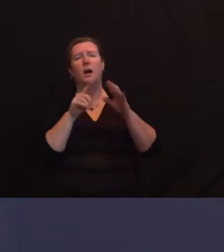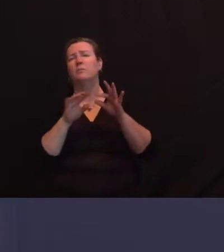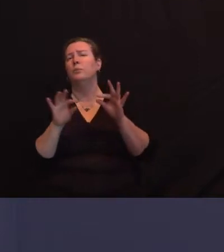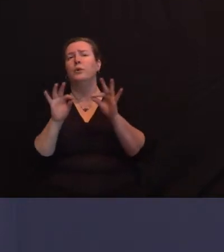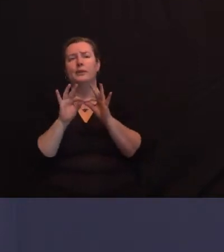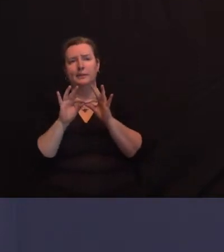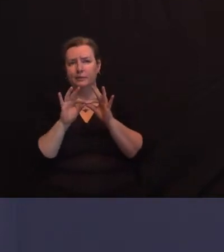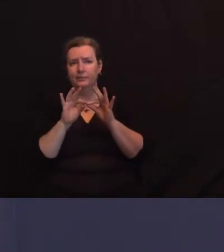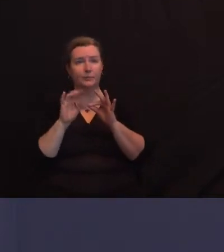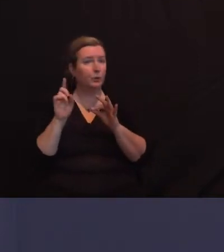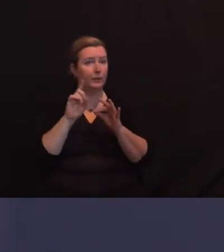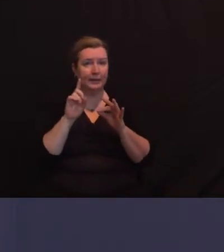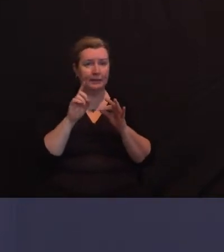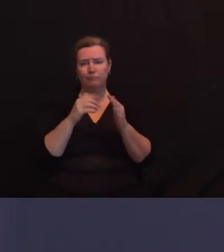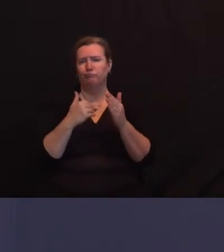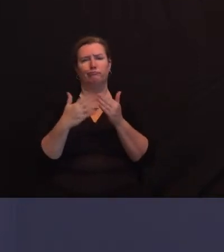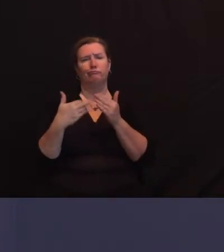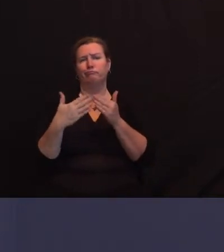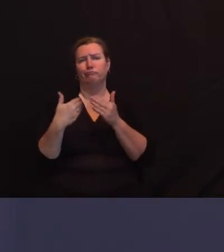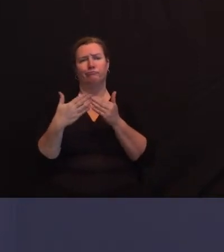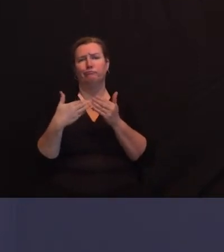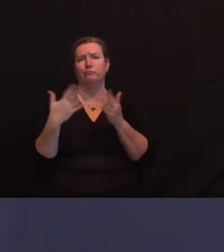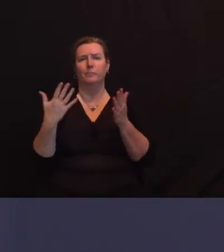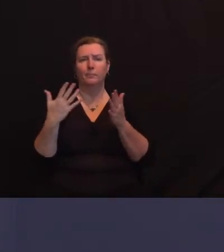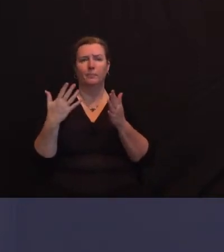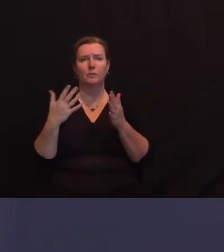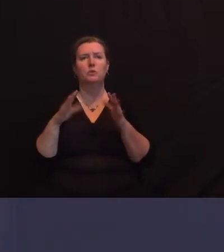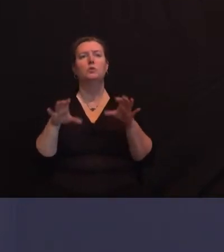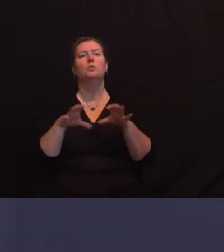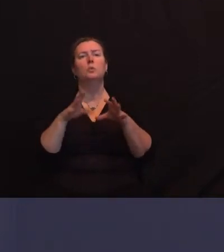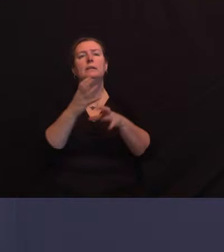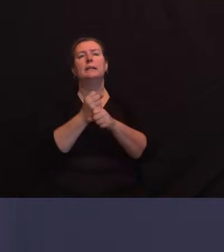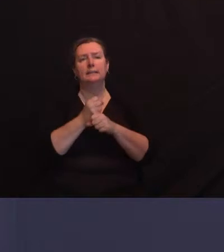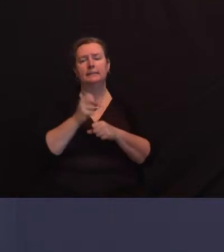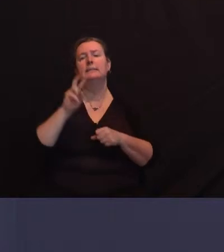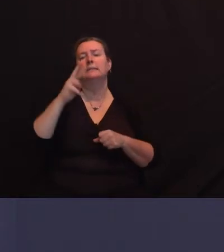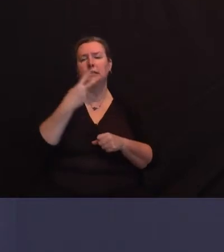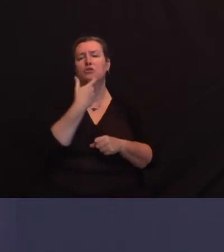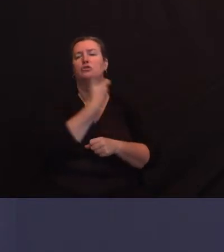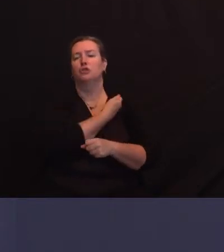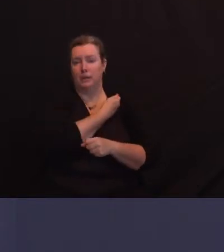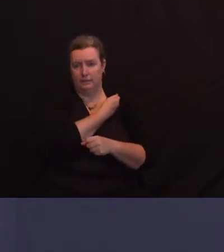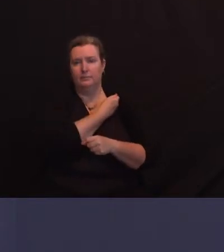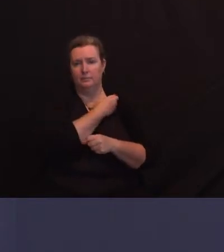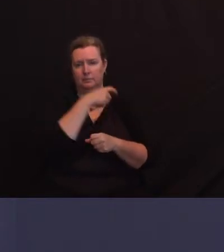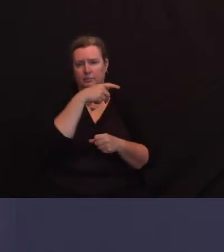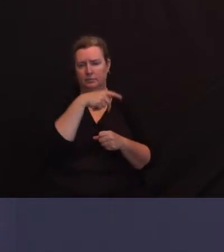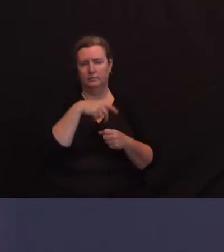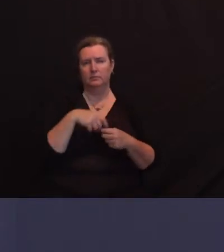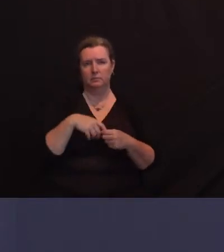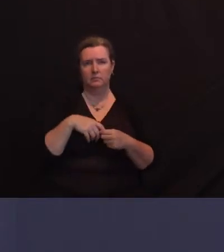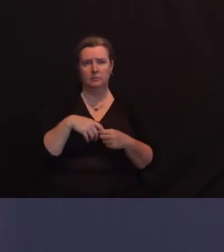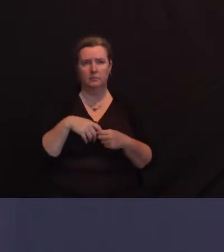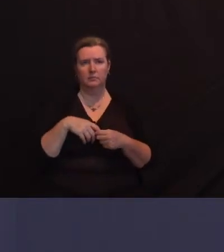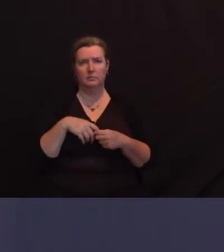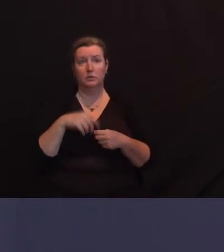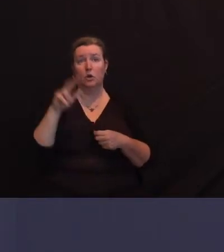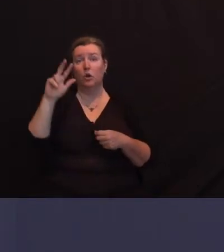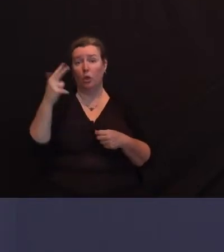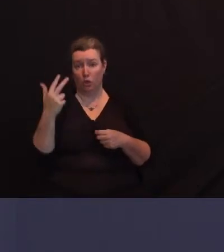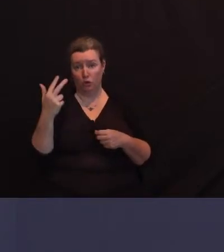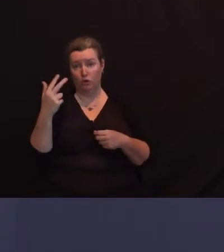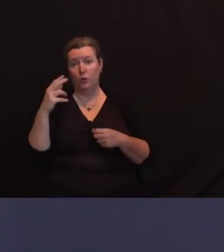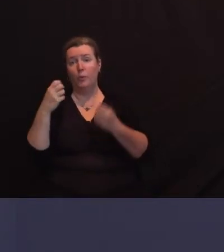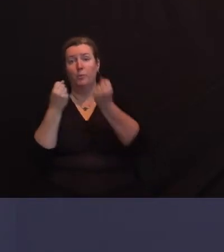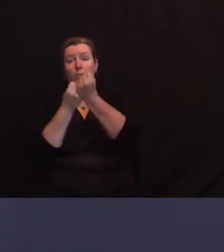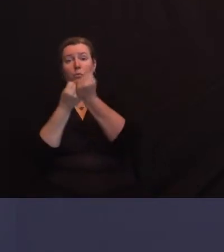dose. Last week, President Biden announced that booster shots will be available beginning on September 20th. We're working on plans